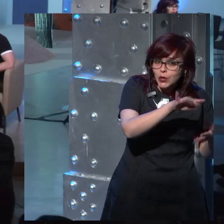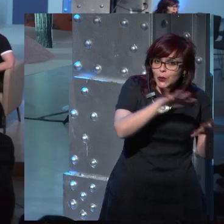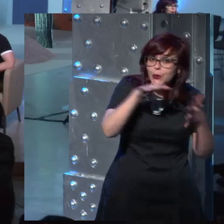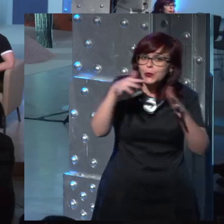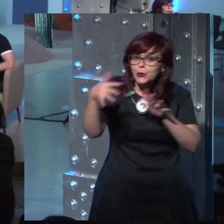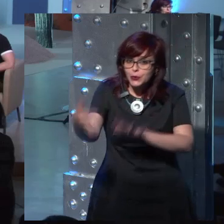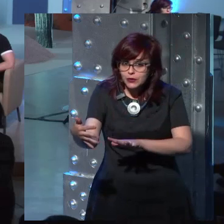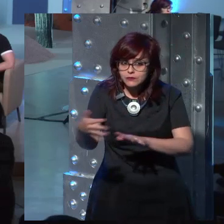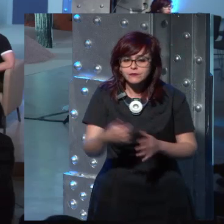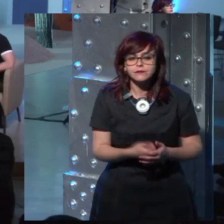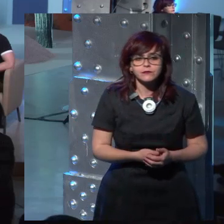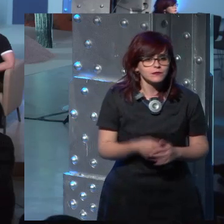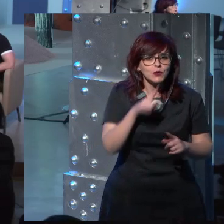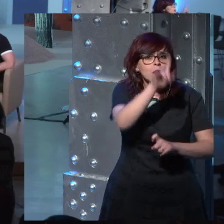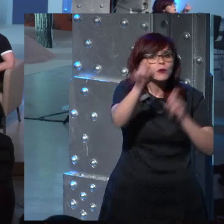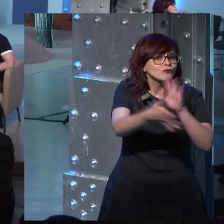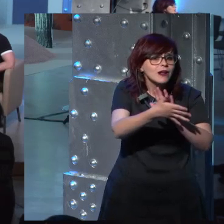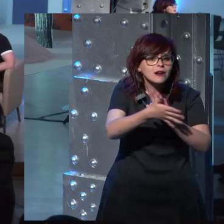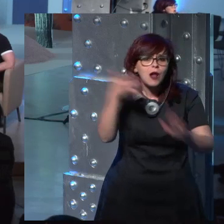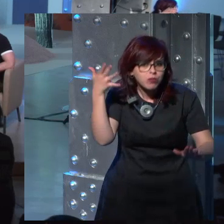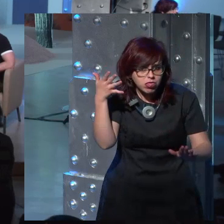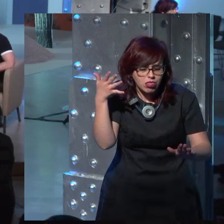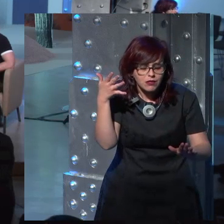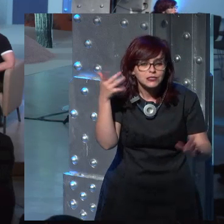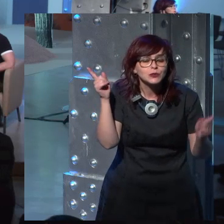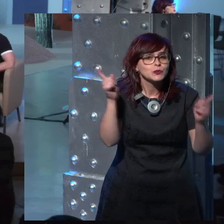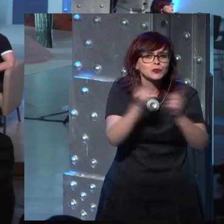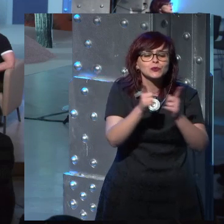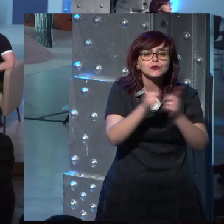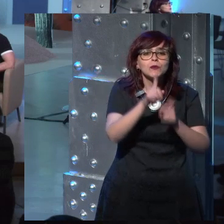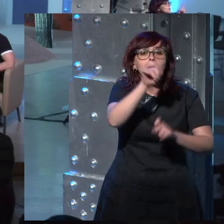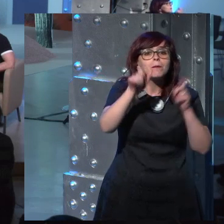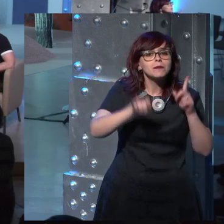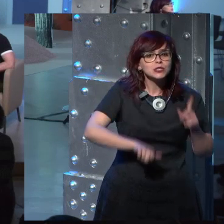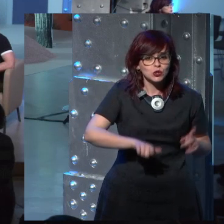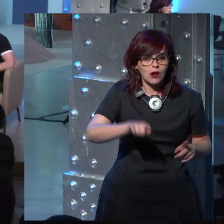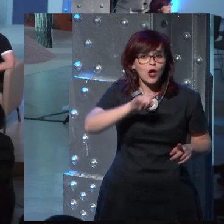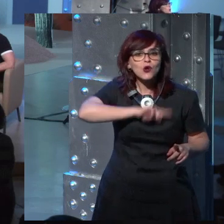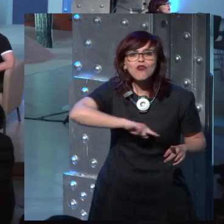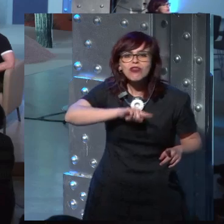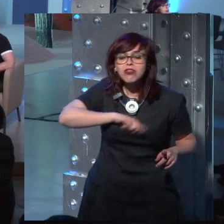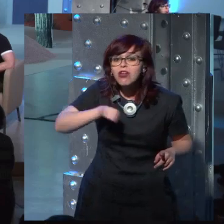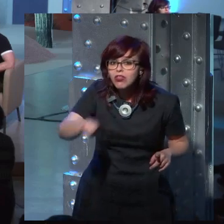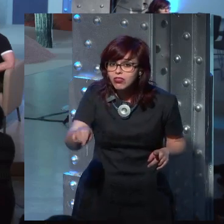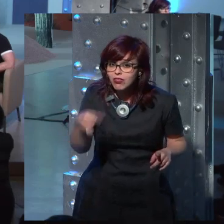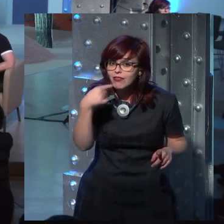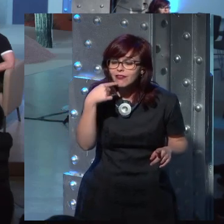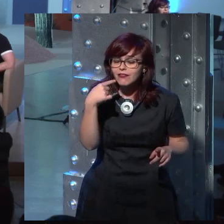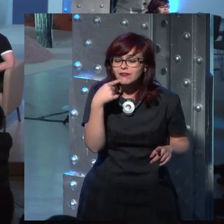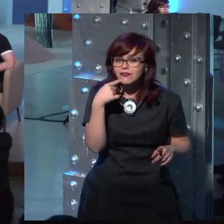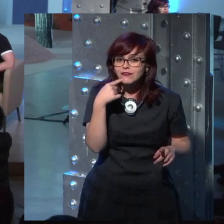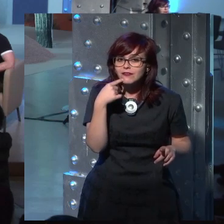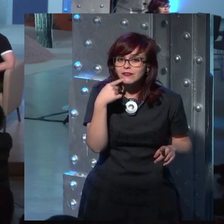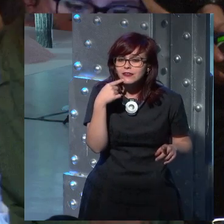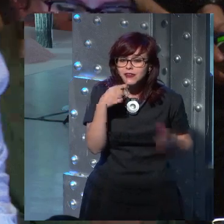Quick question. It's regarding the person with a conscience. There's a new guy in Washington who's potentially getting a tax